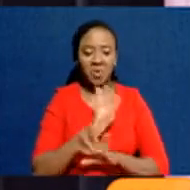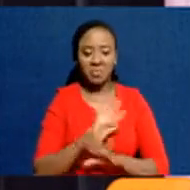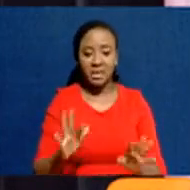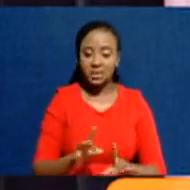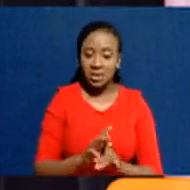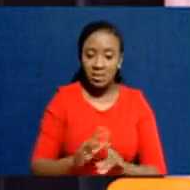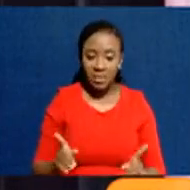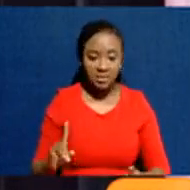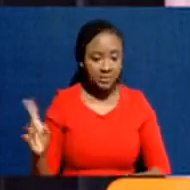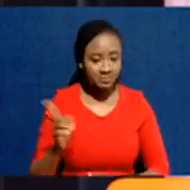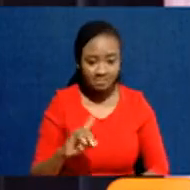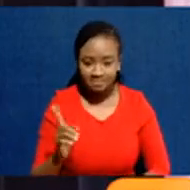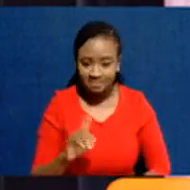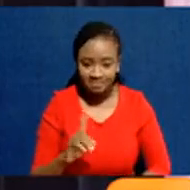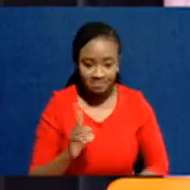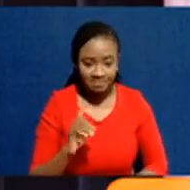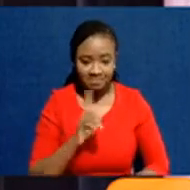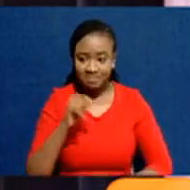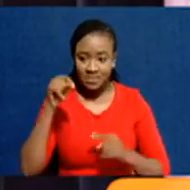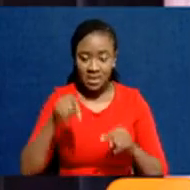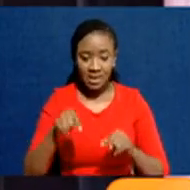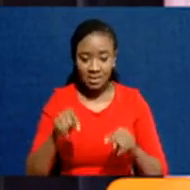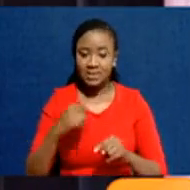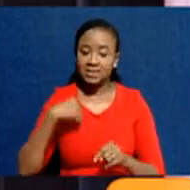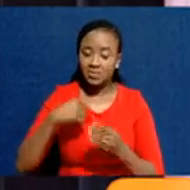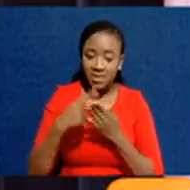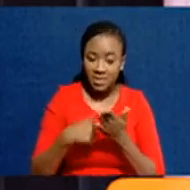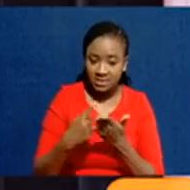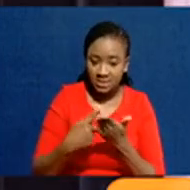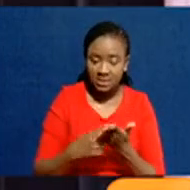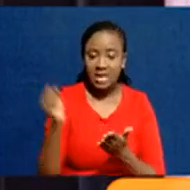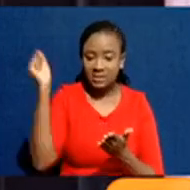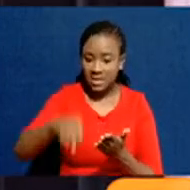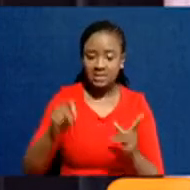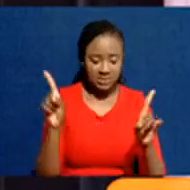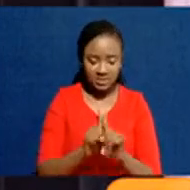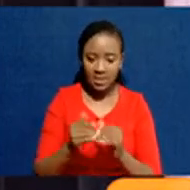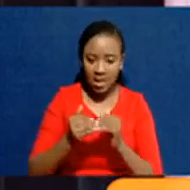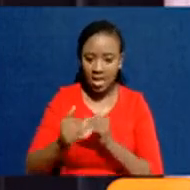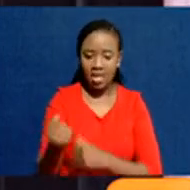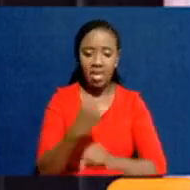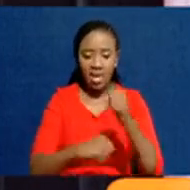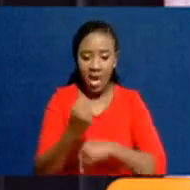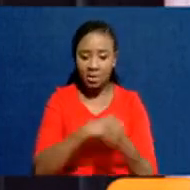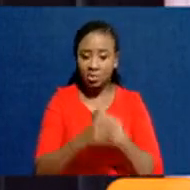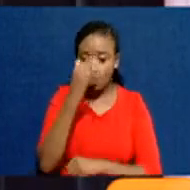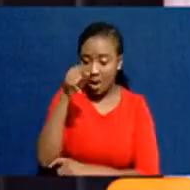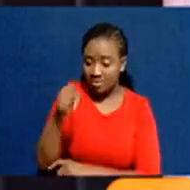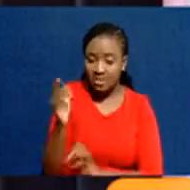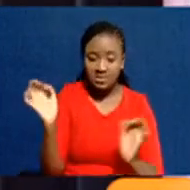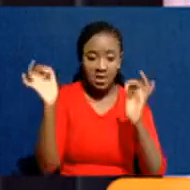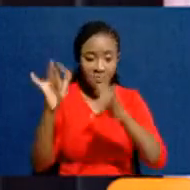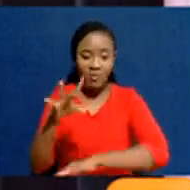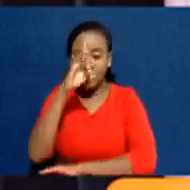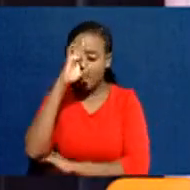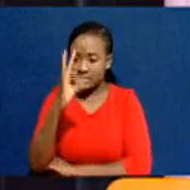just talk. At your fees are away. I want to assure them that this is a very serious forum